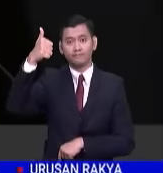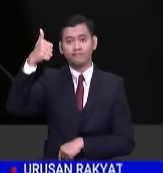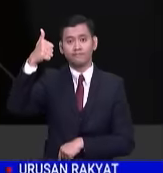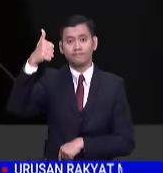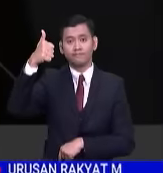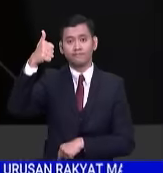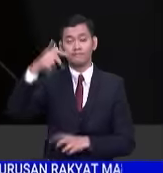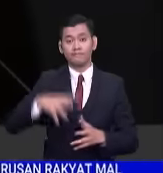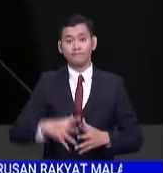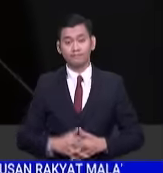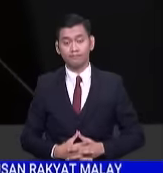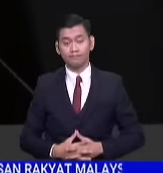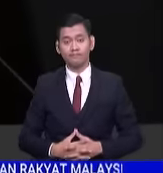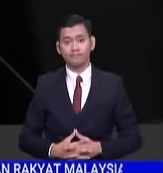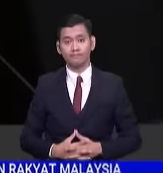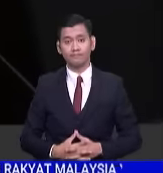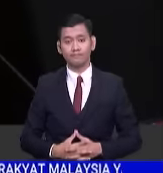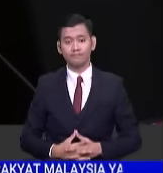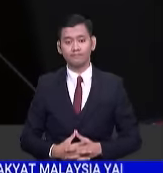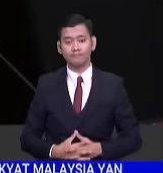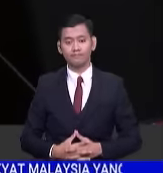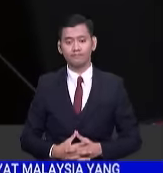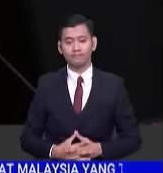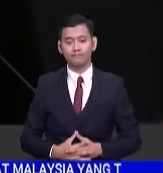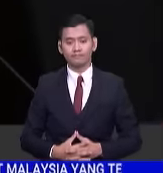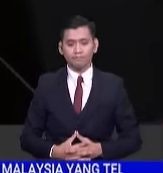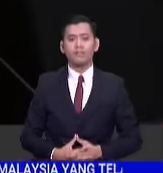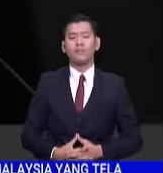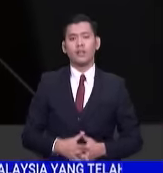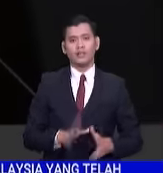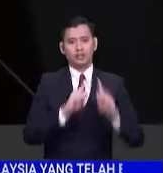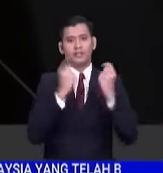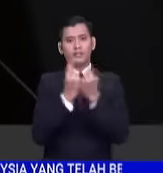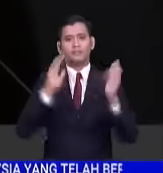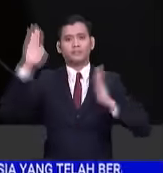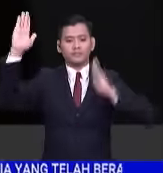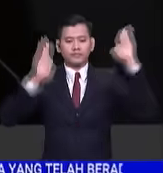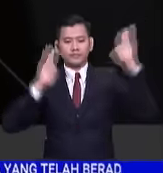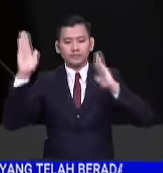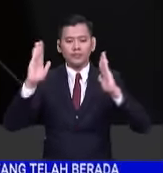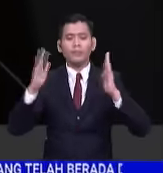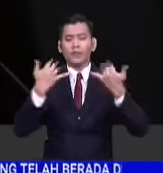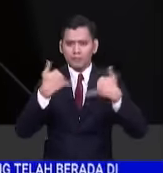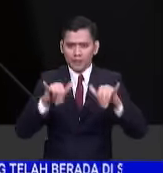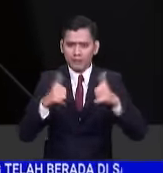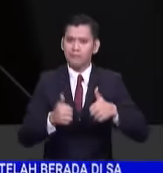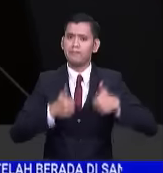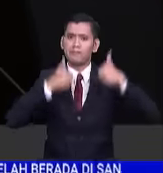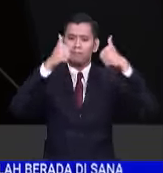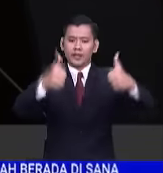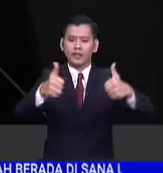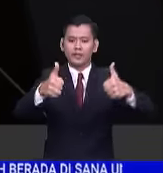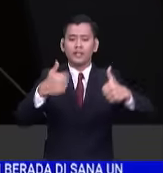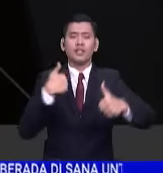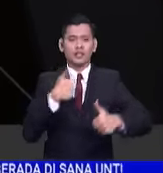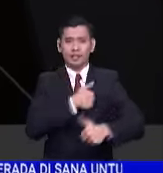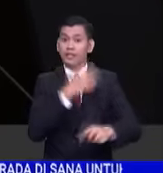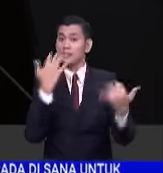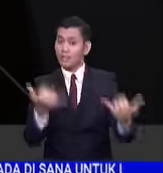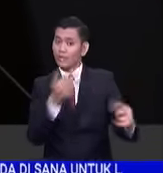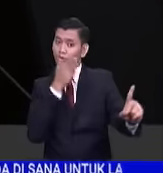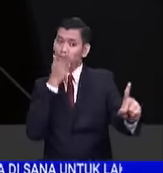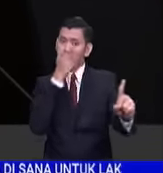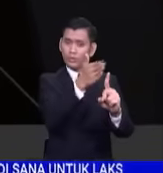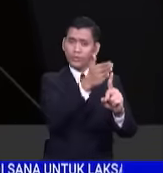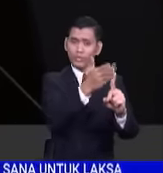players playing well today, and we have to step up another performance playing against Thailand. We need